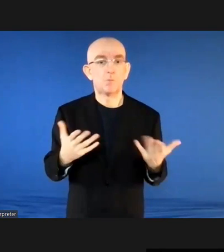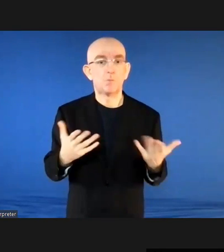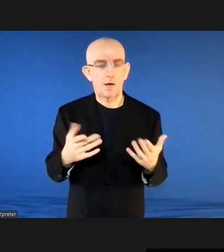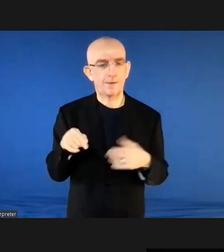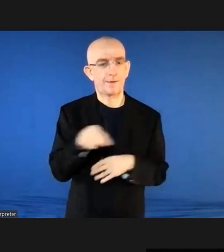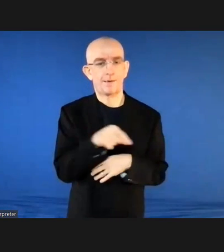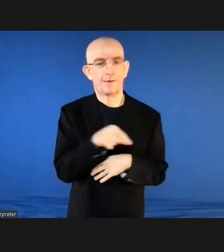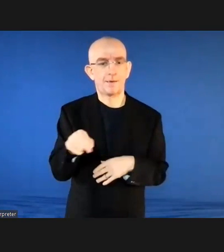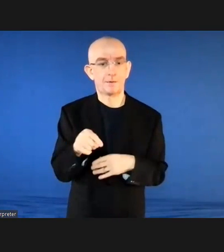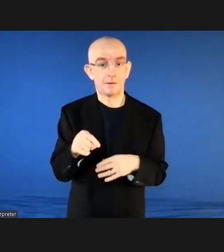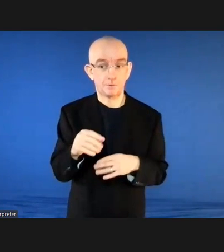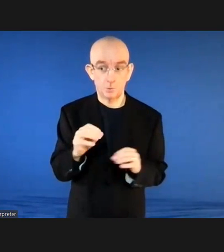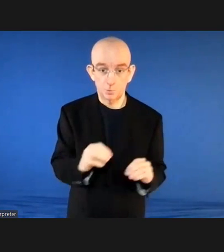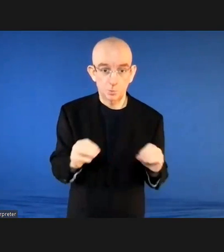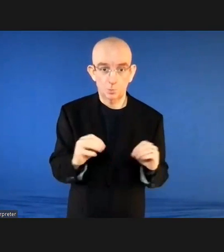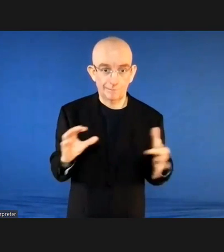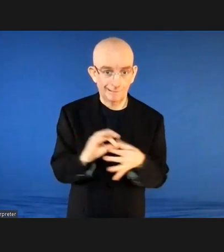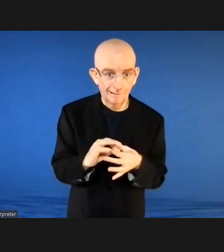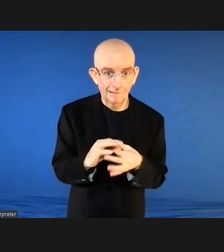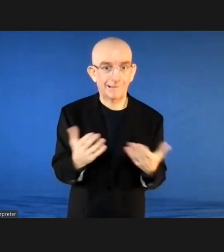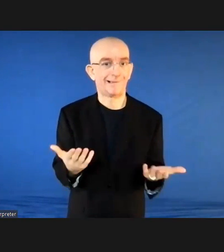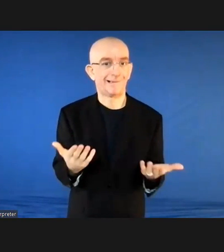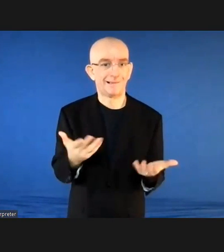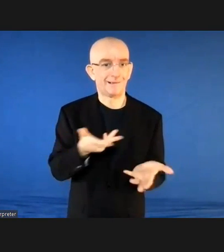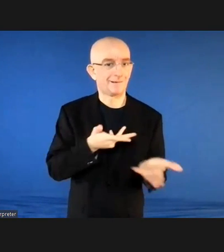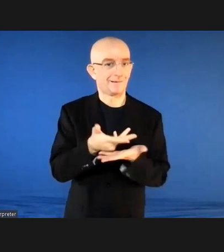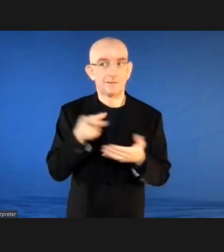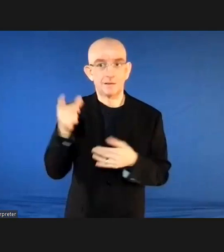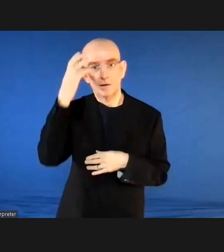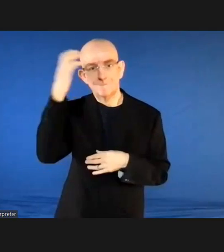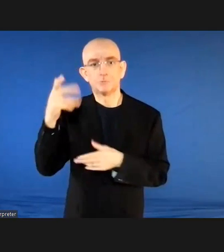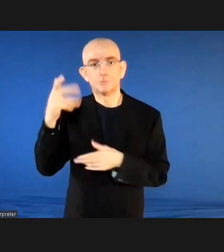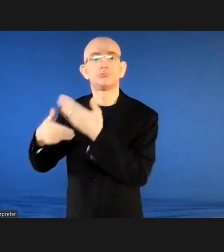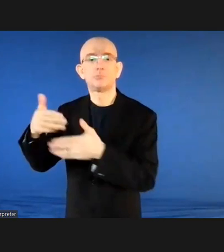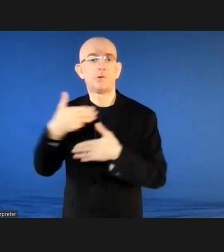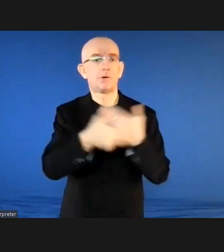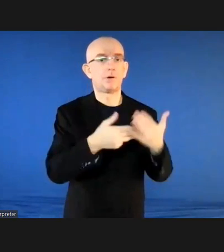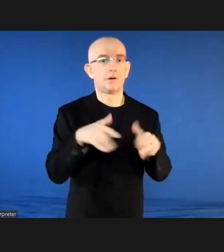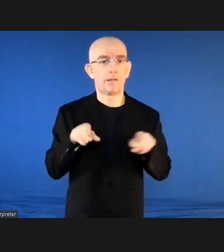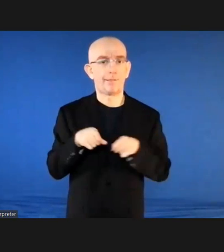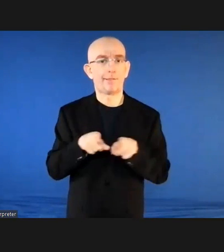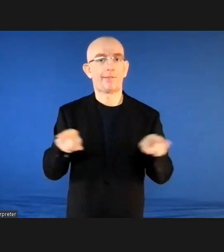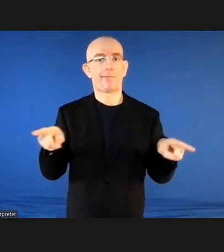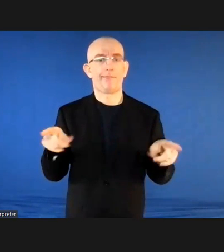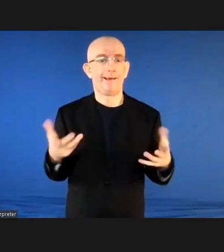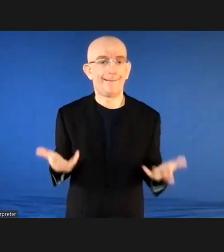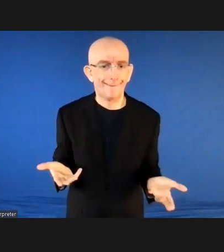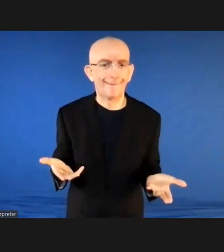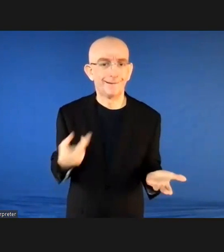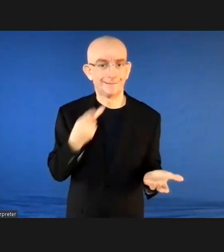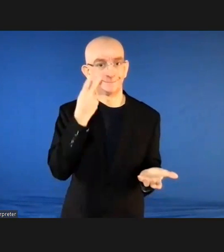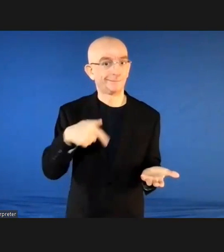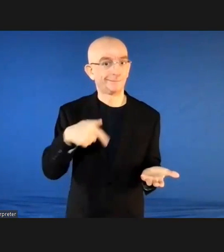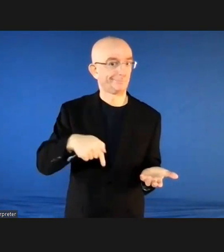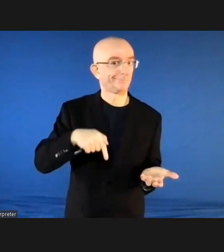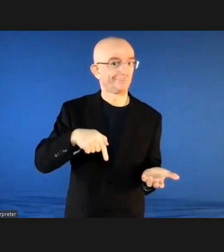this country and in every government, I think. So as an example, in Nepal, where the IEI